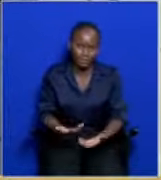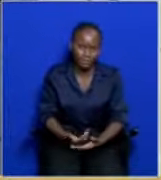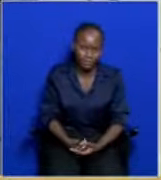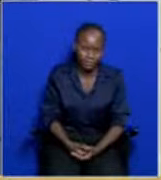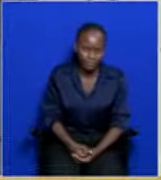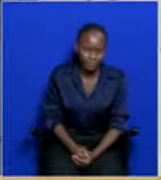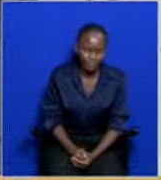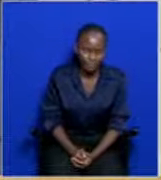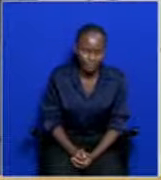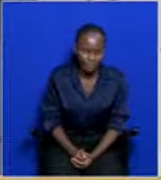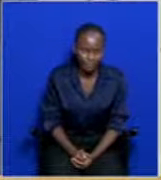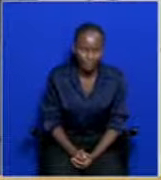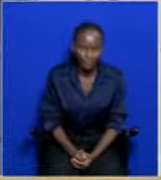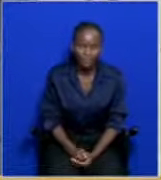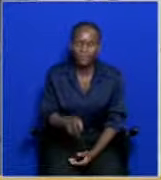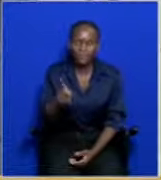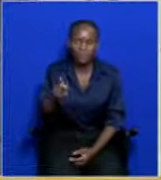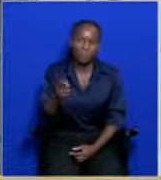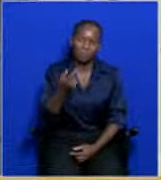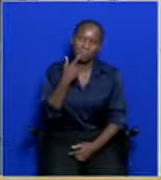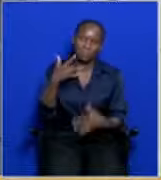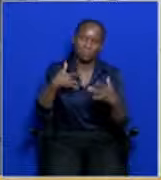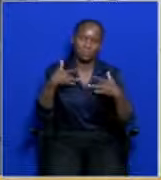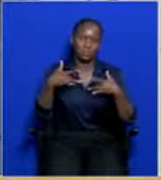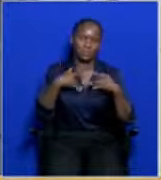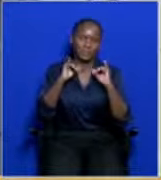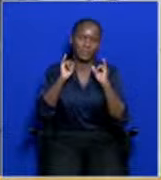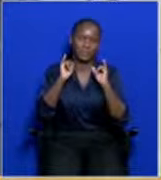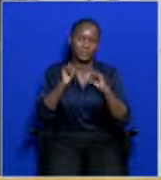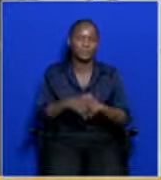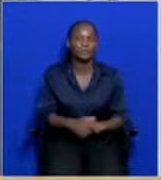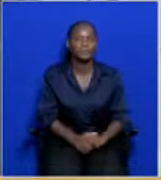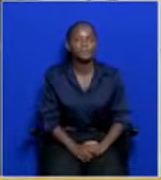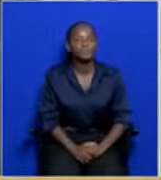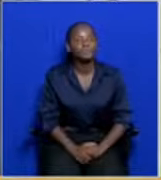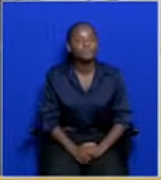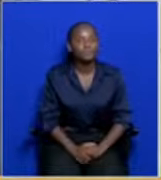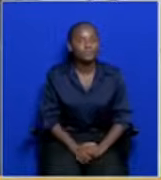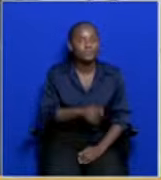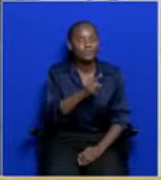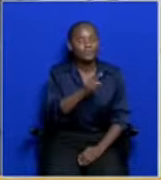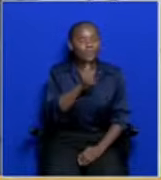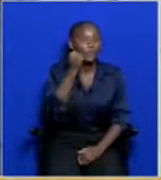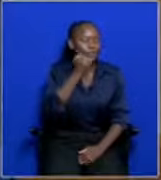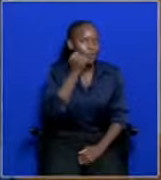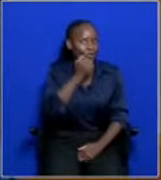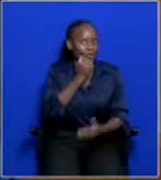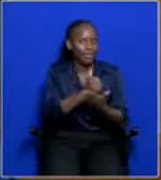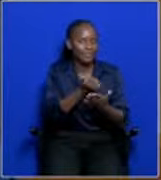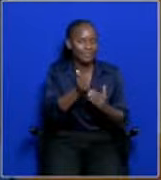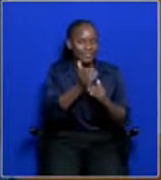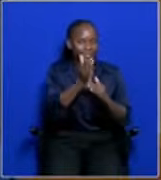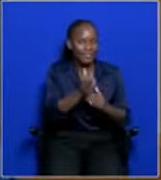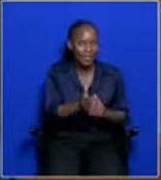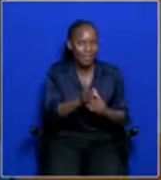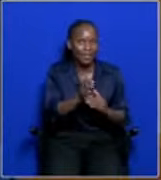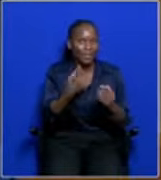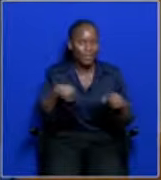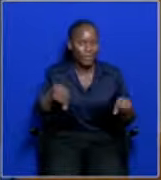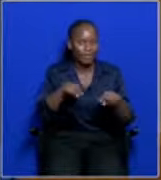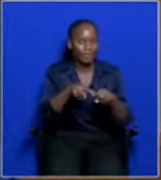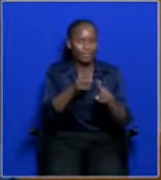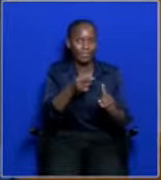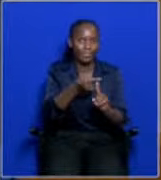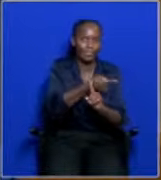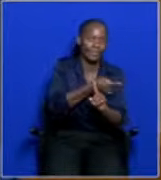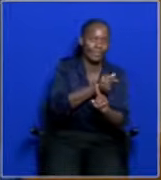were taking the witness to paragraph 52. Yes, I was, and it was, which is where I